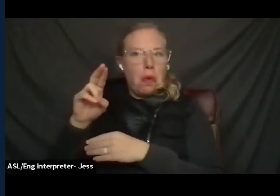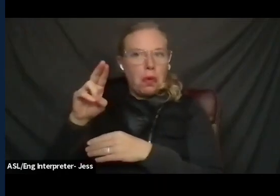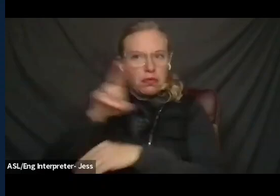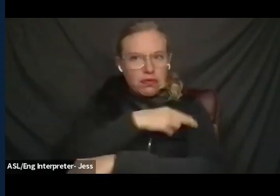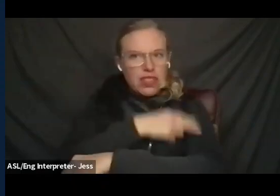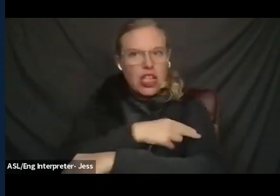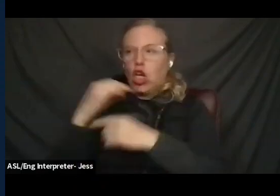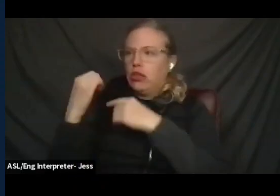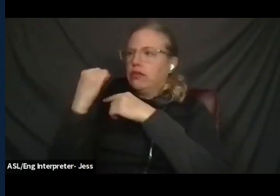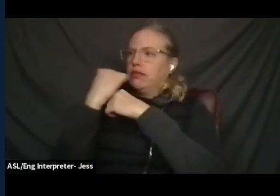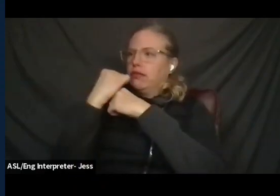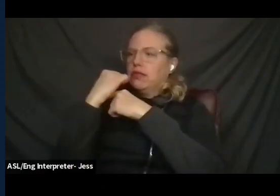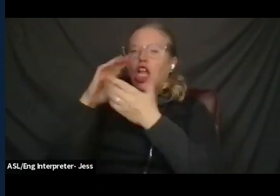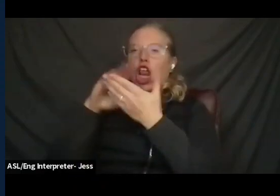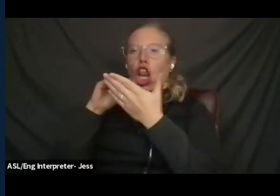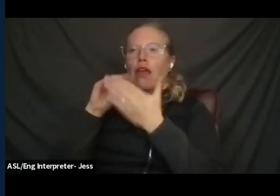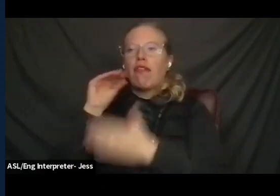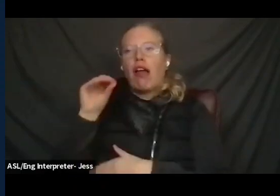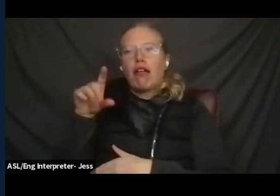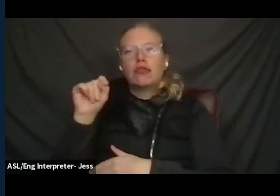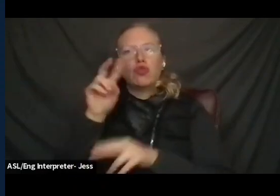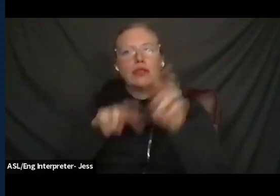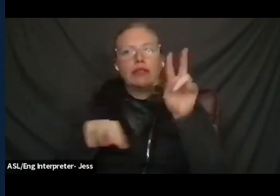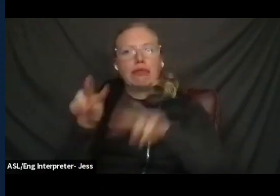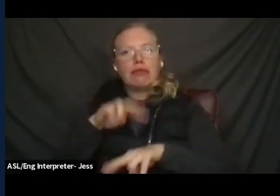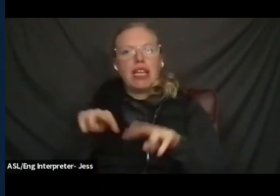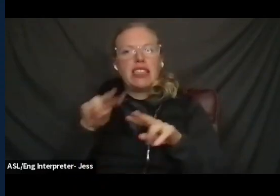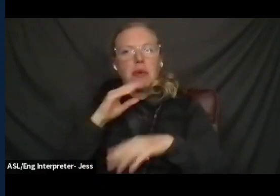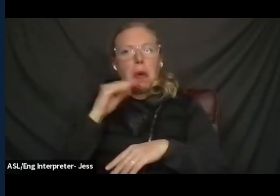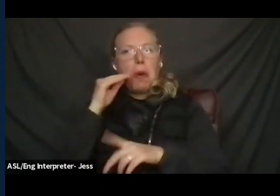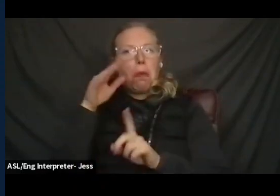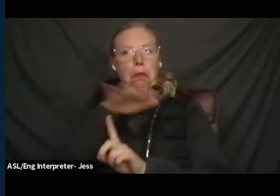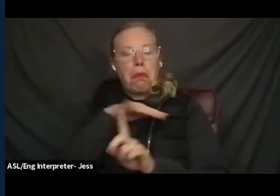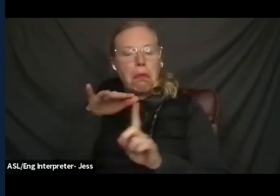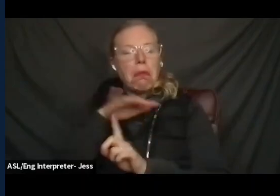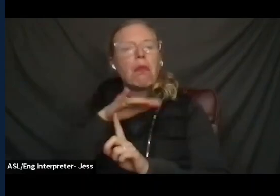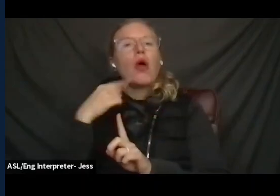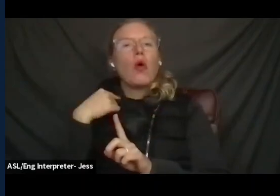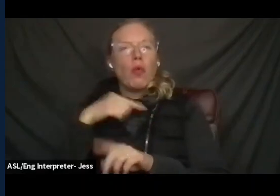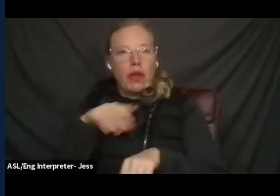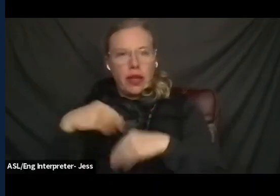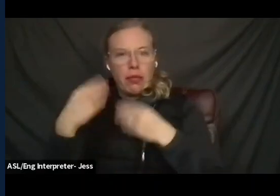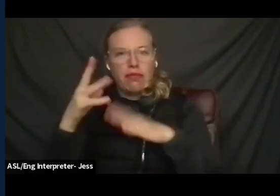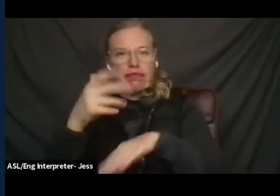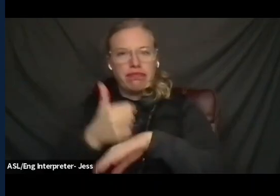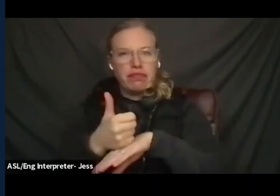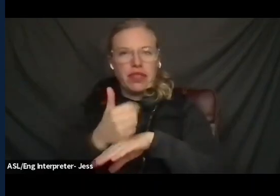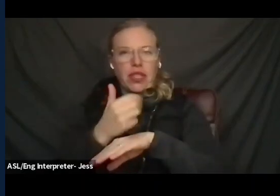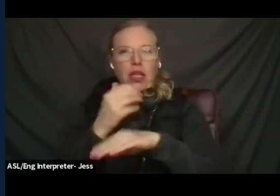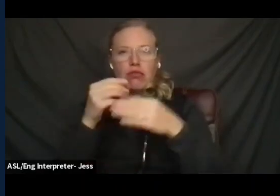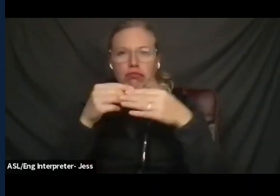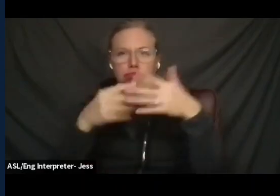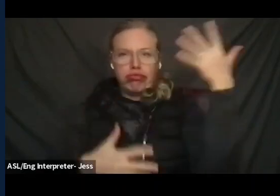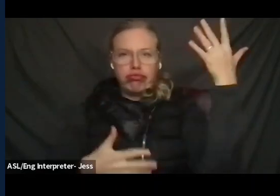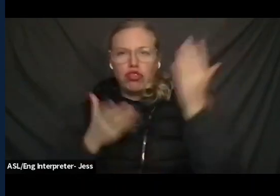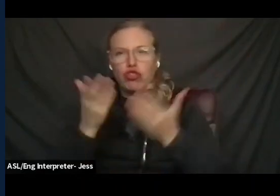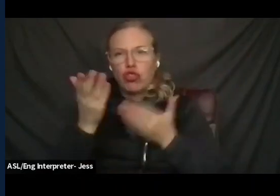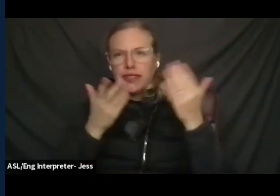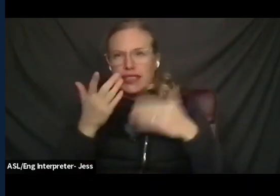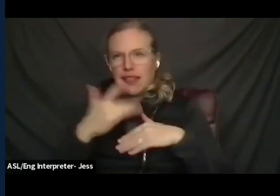training from our occupational therapist to assess the situation, that kind of thing. So we can put into place that whole array of